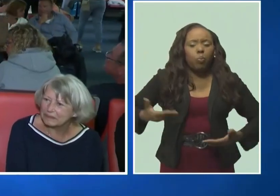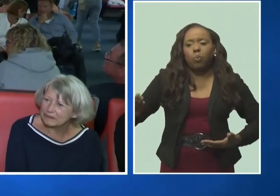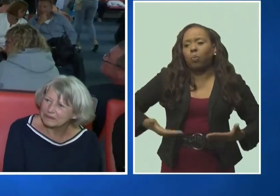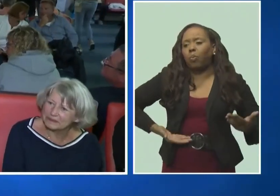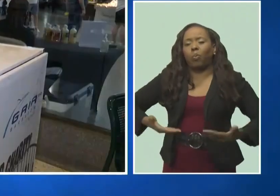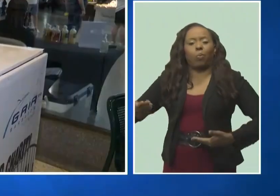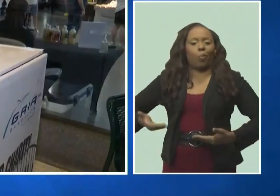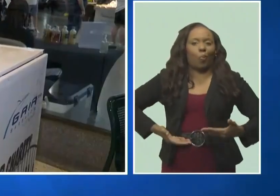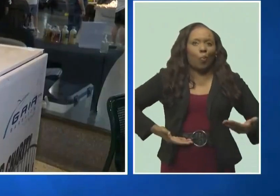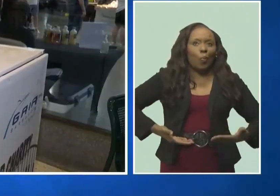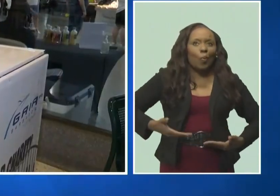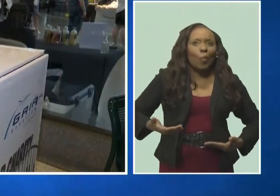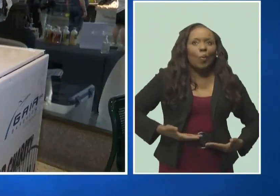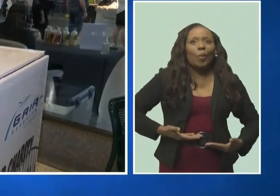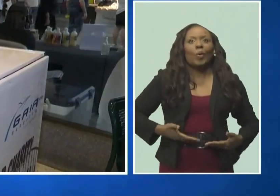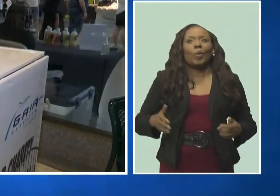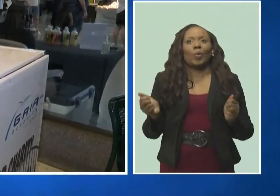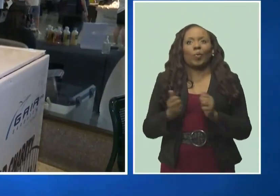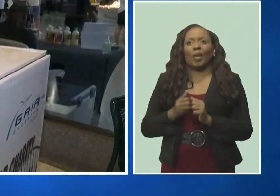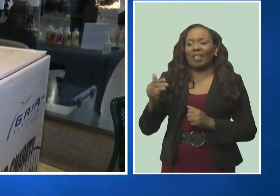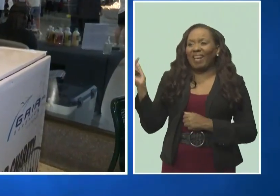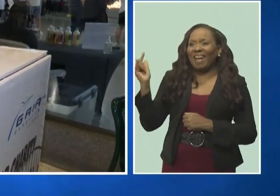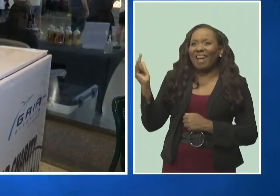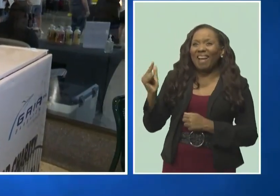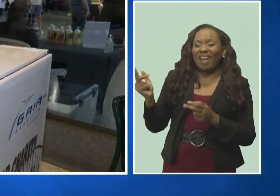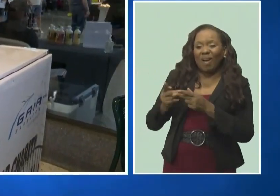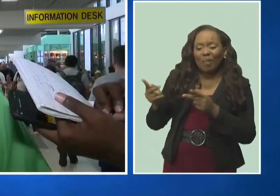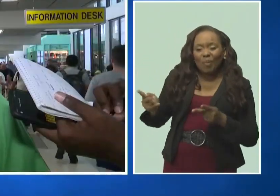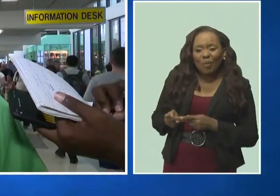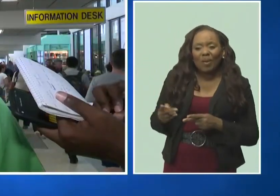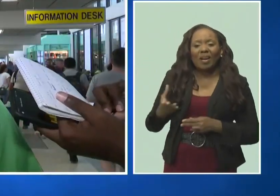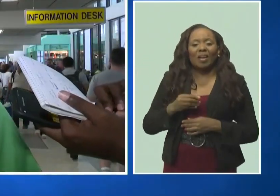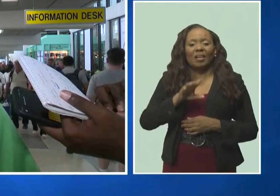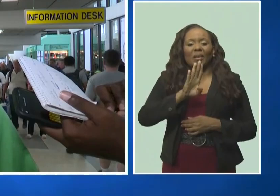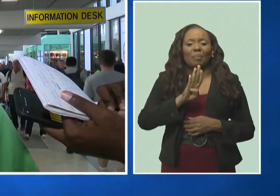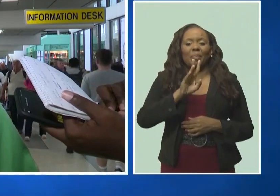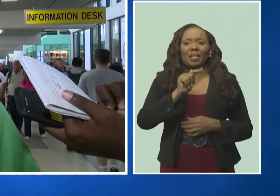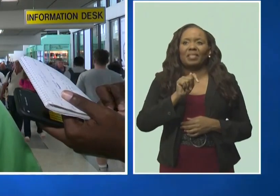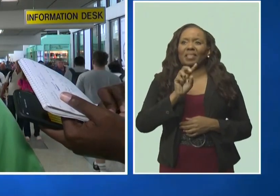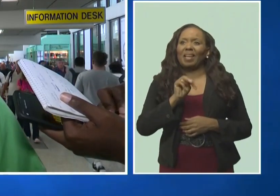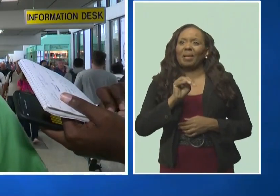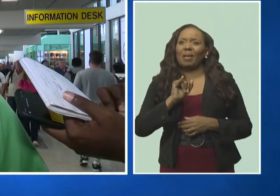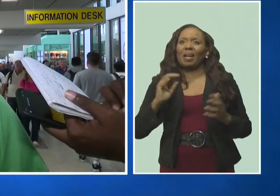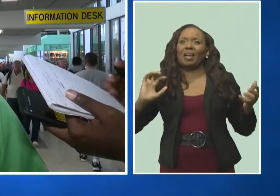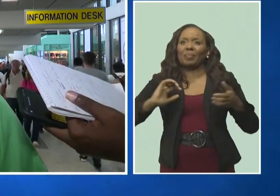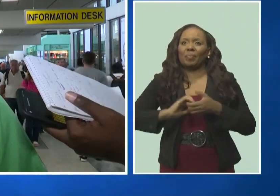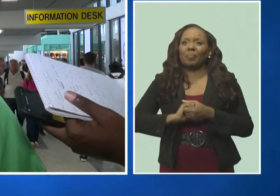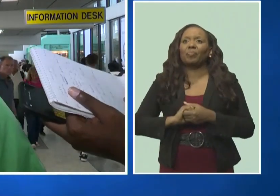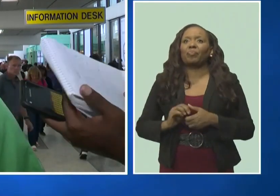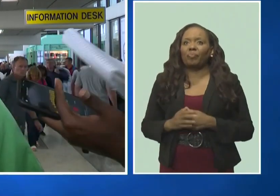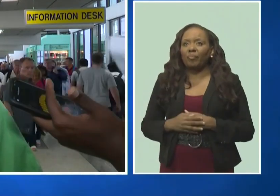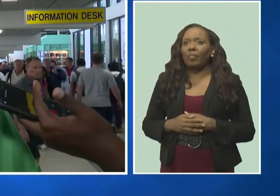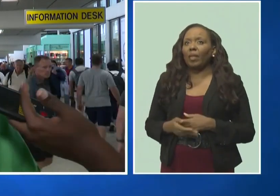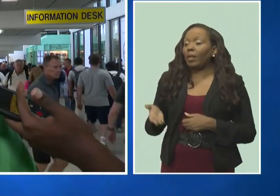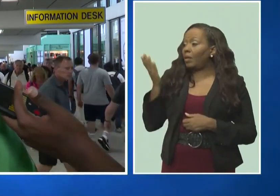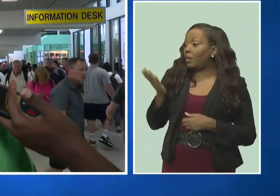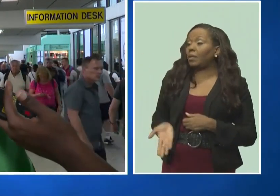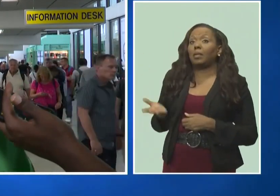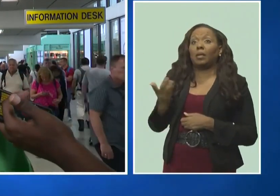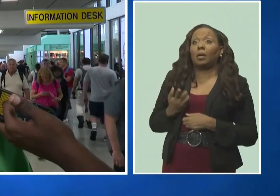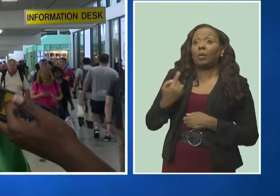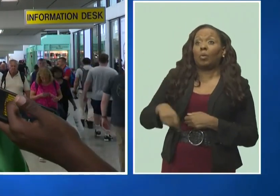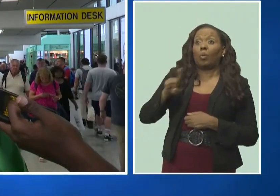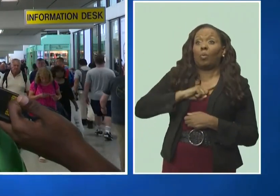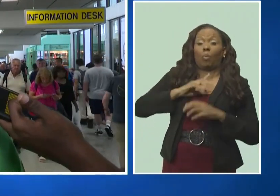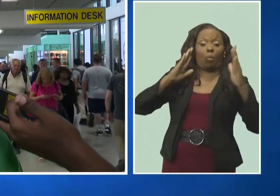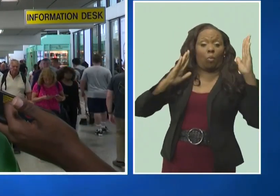Incorporated and the Grantley Adams International Airport Incorporated. All of our parking positions will be utilized. We are hoping that the